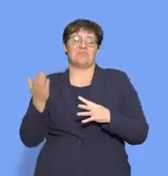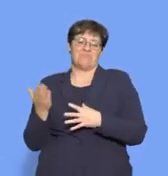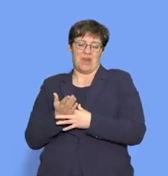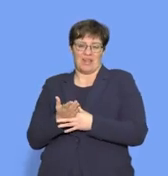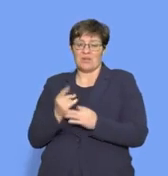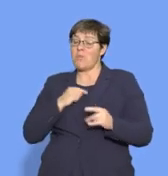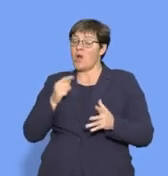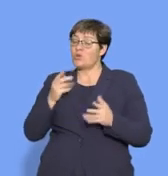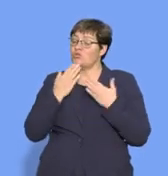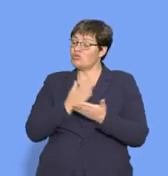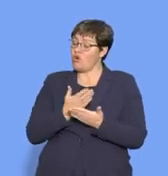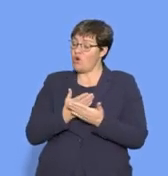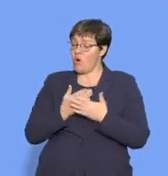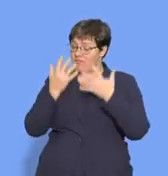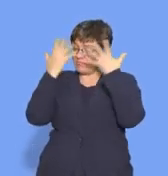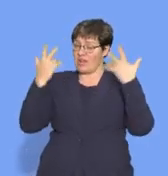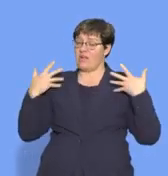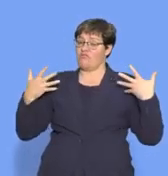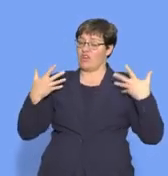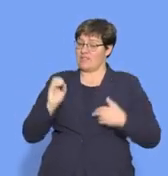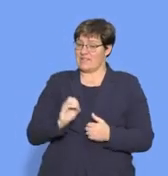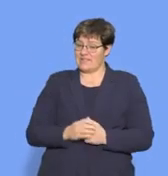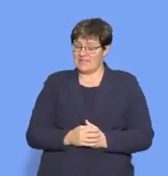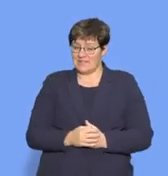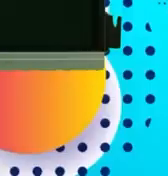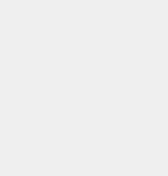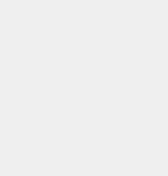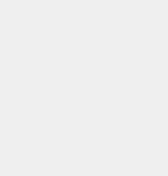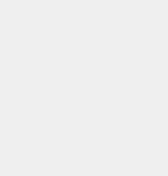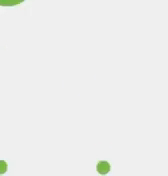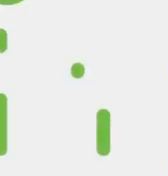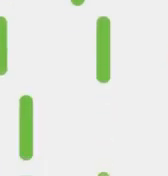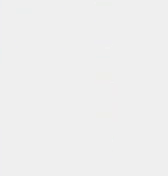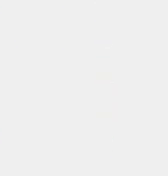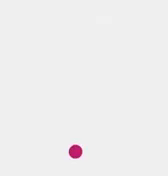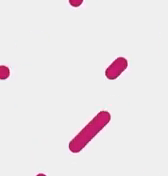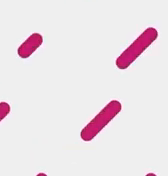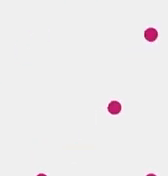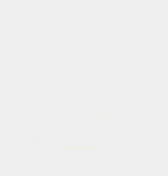break to make sure your brains are fresh for the next section.